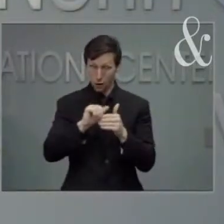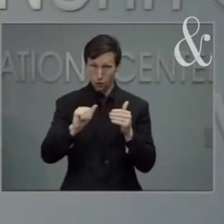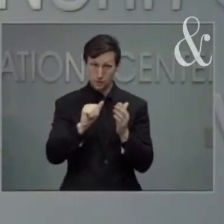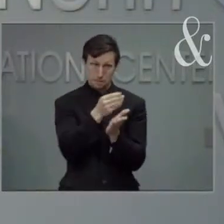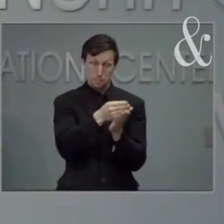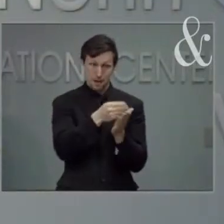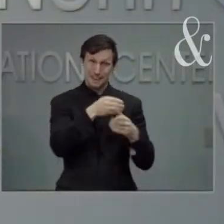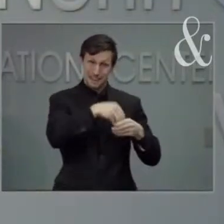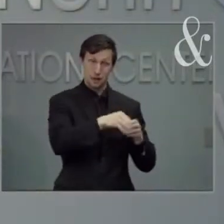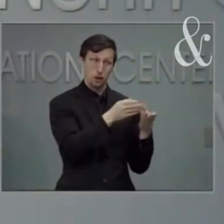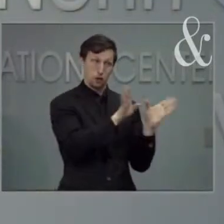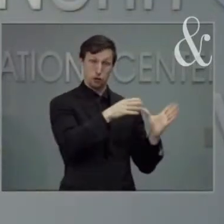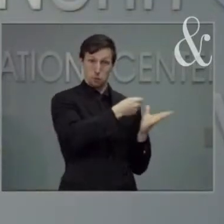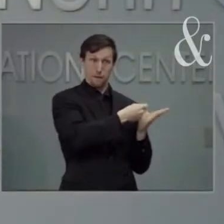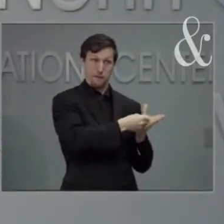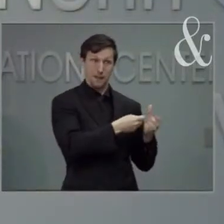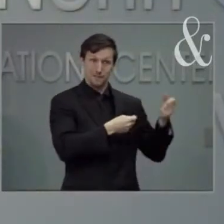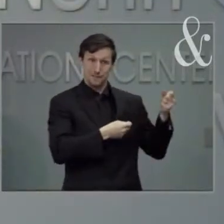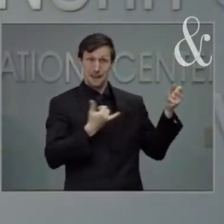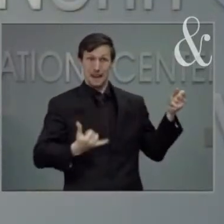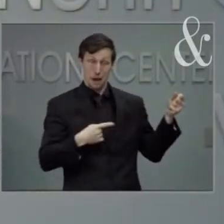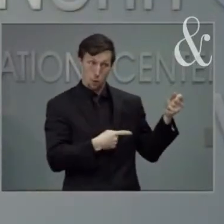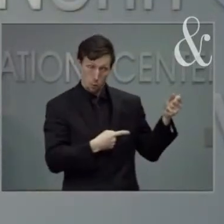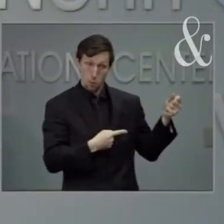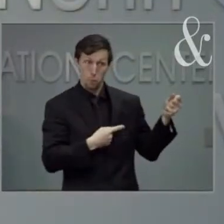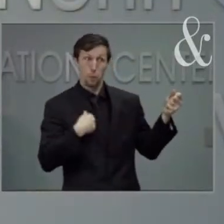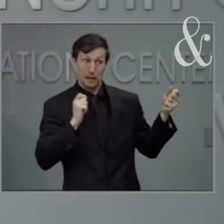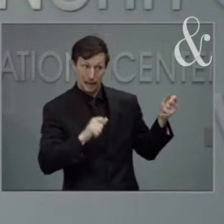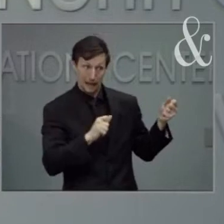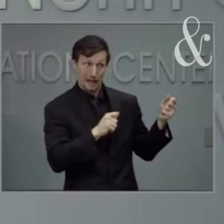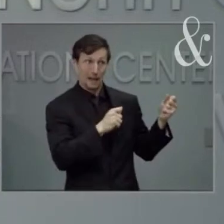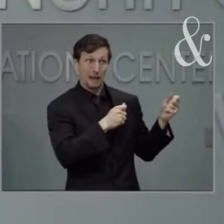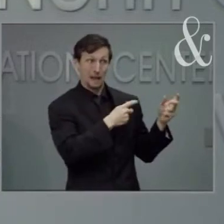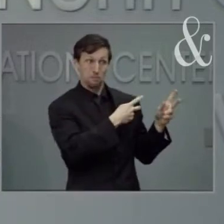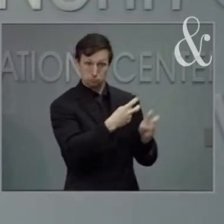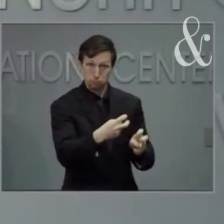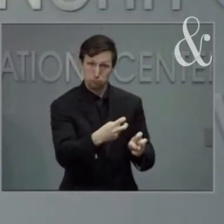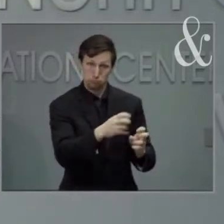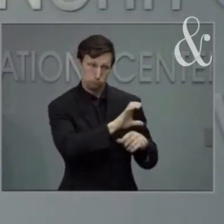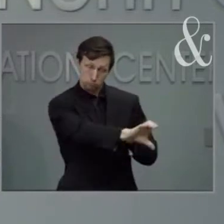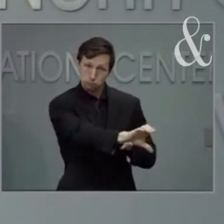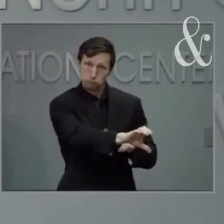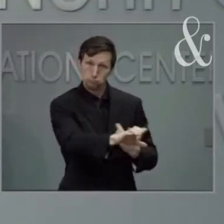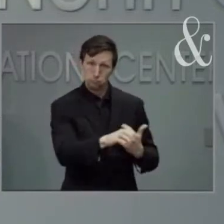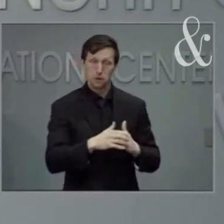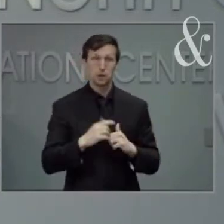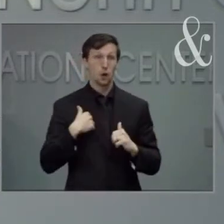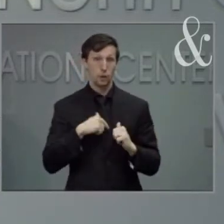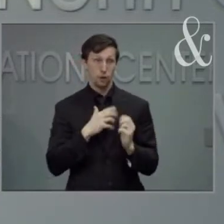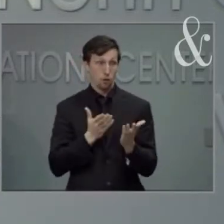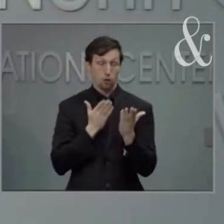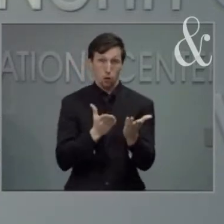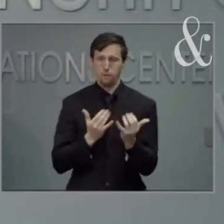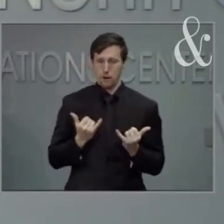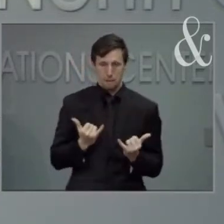cash in the general fund right now. So what we're proposing for immediate needs